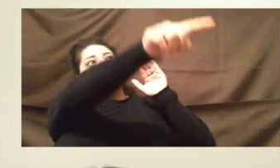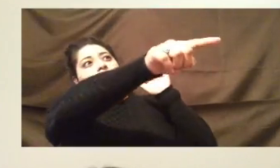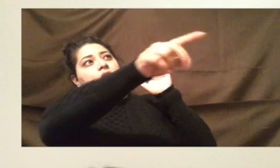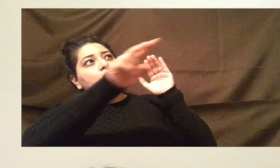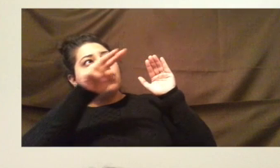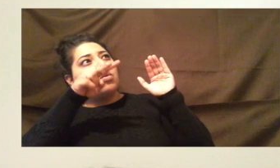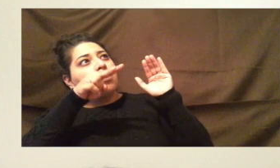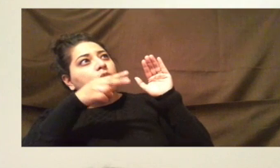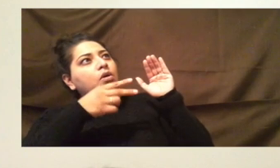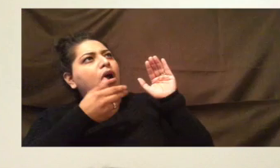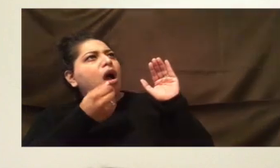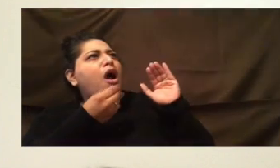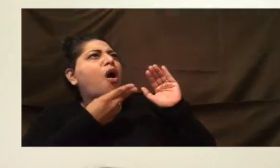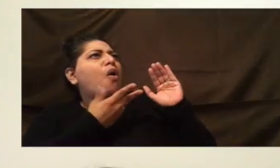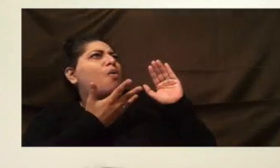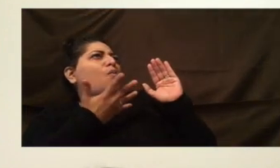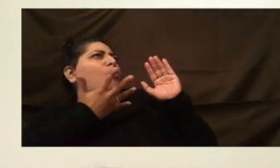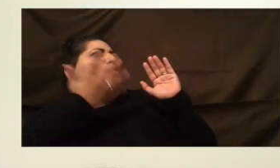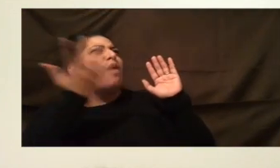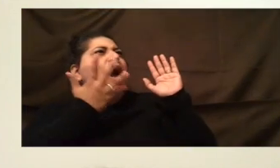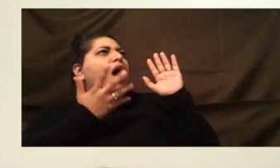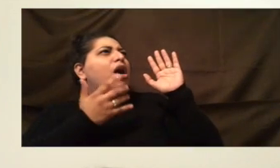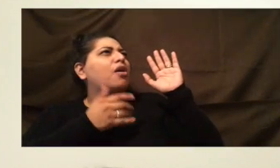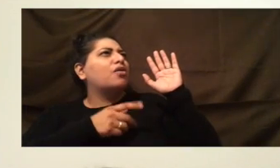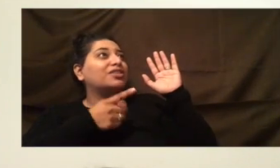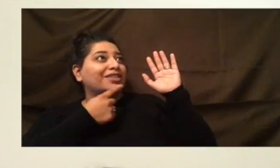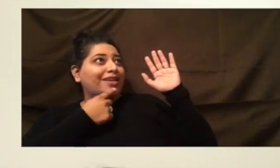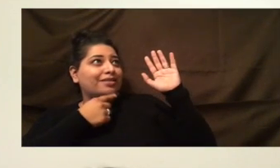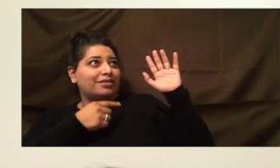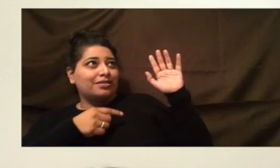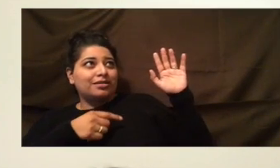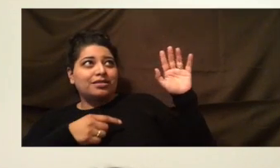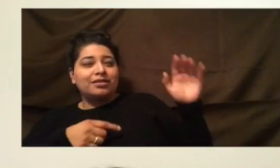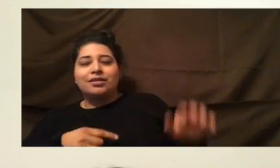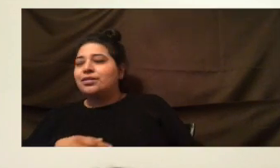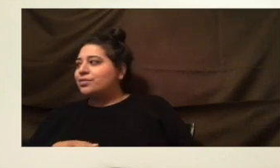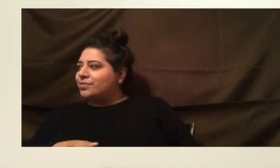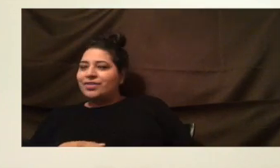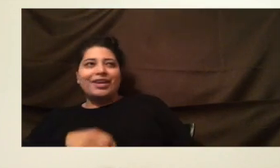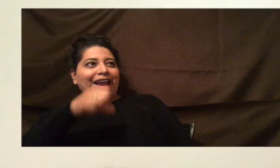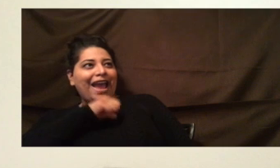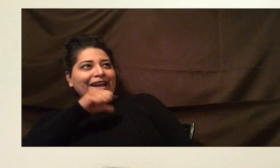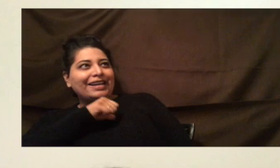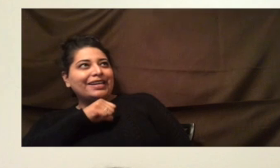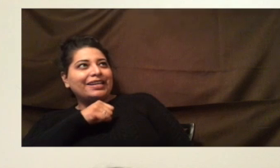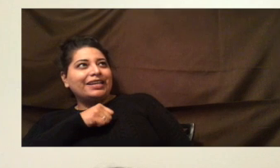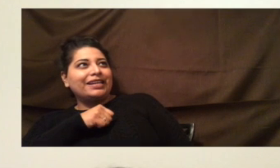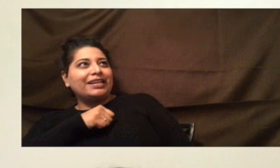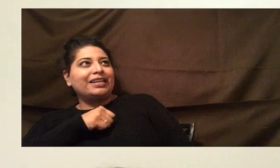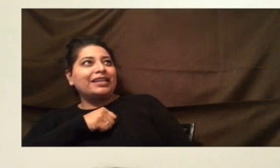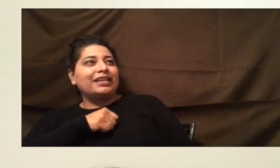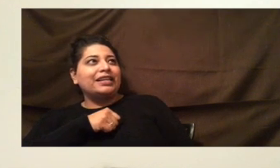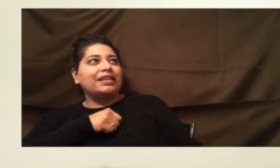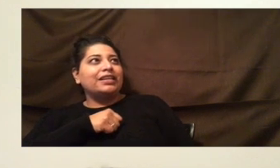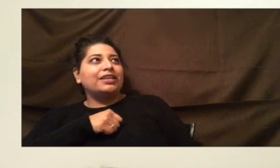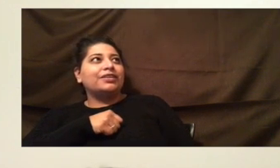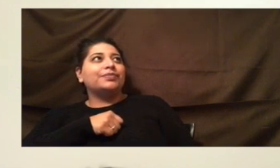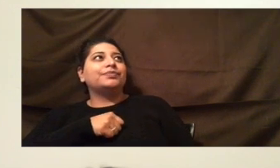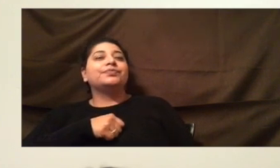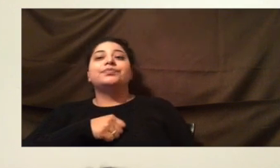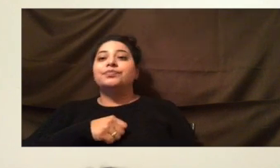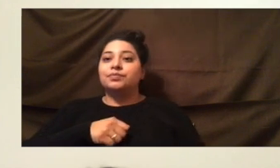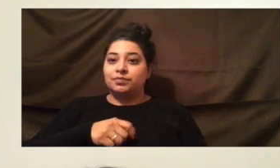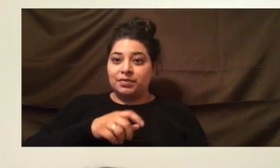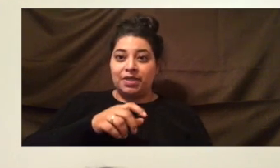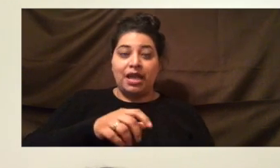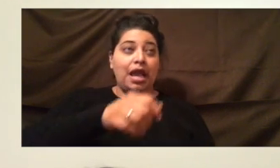hill. Oh, wow, she said. Annie! Clutching her magnolia